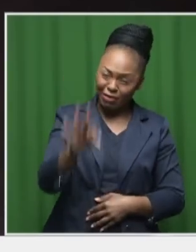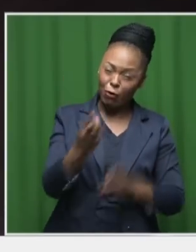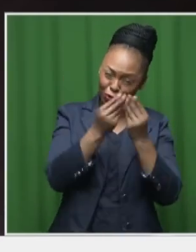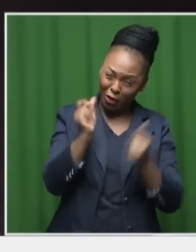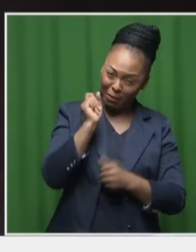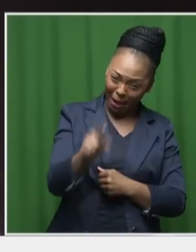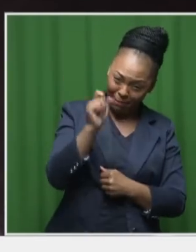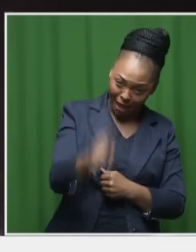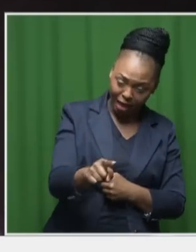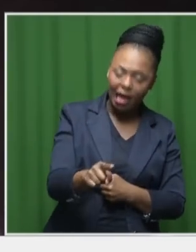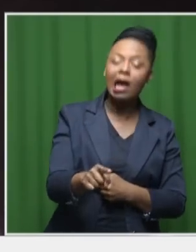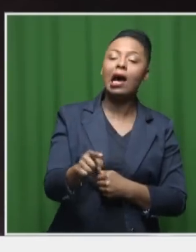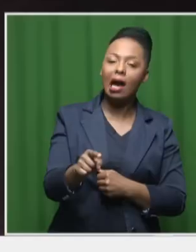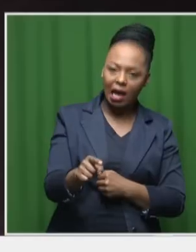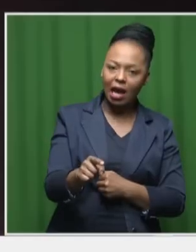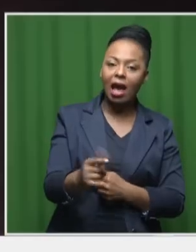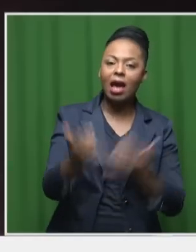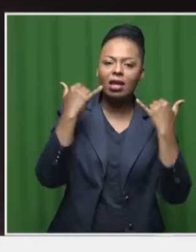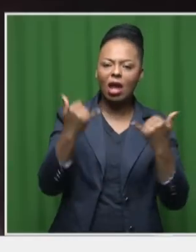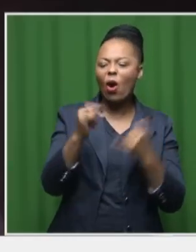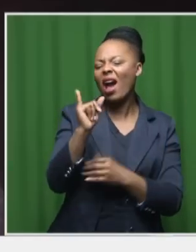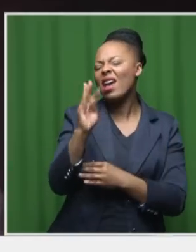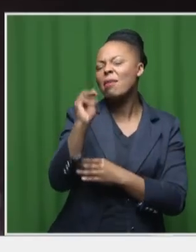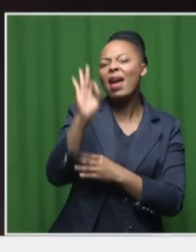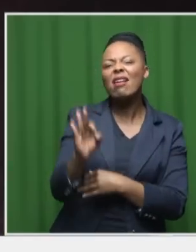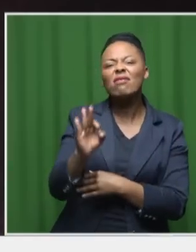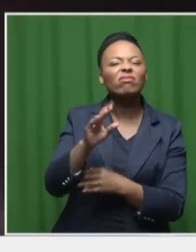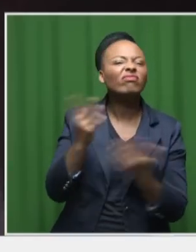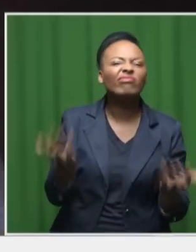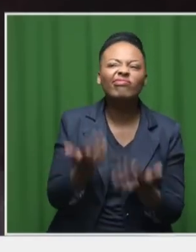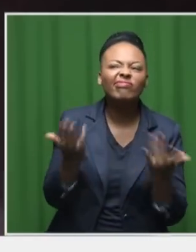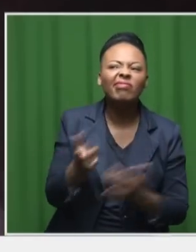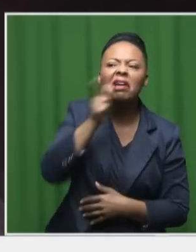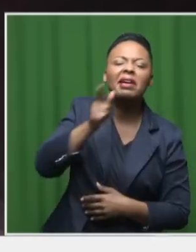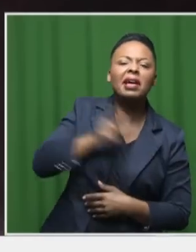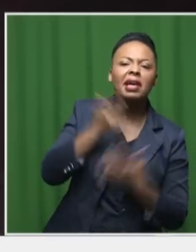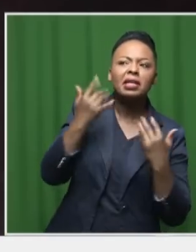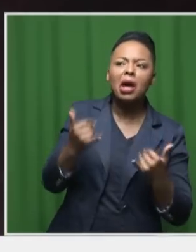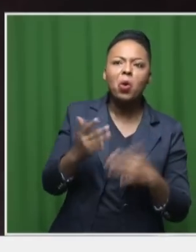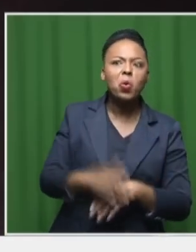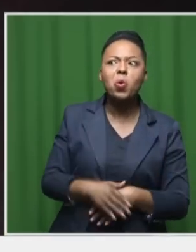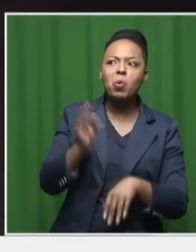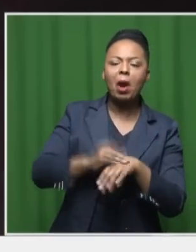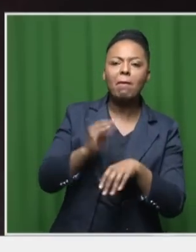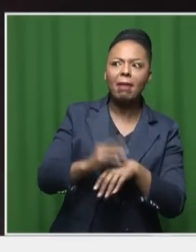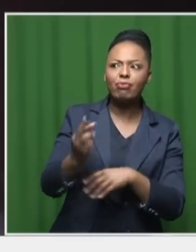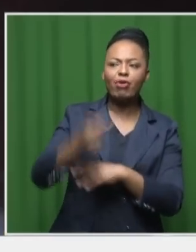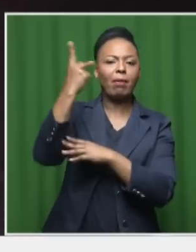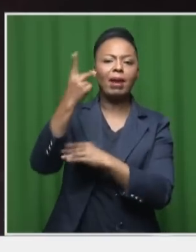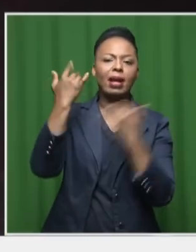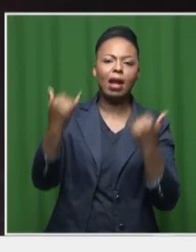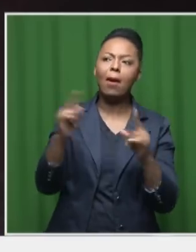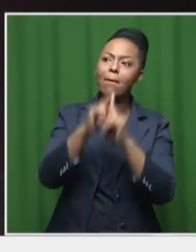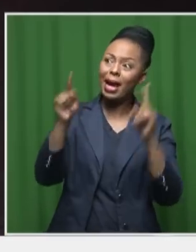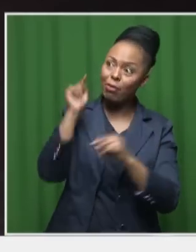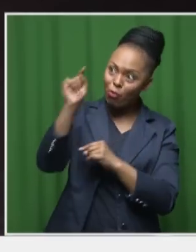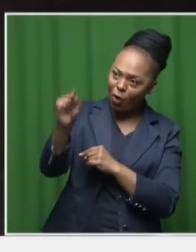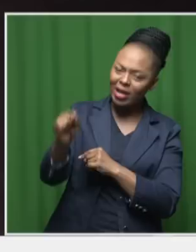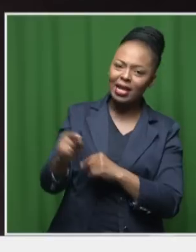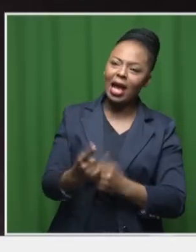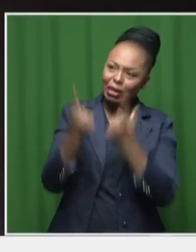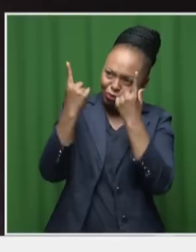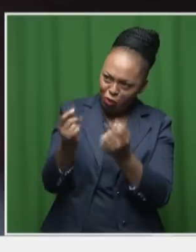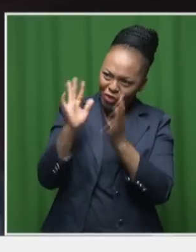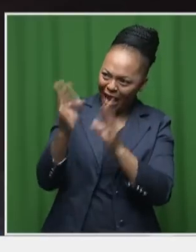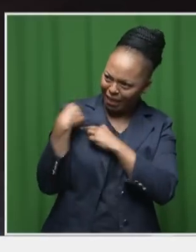which is basically, why is the IMF telling us that we have deepened our crisis when it is actually designed us to